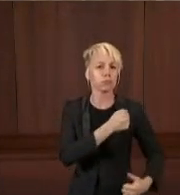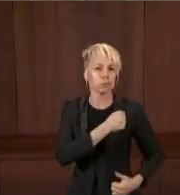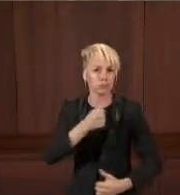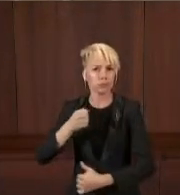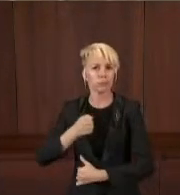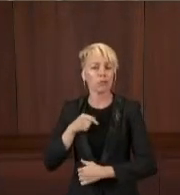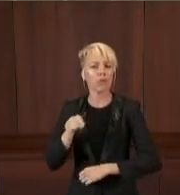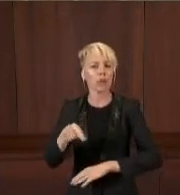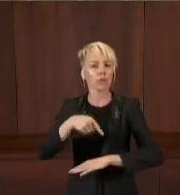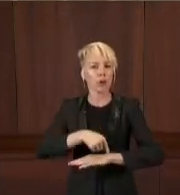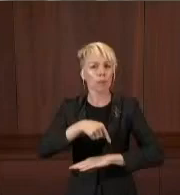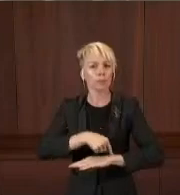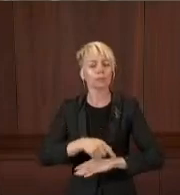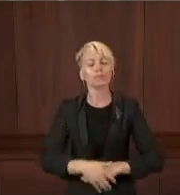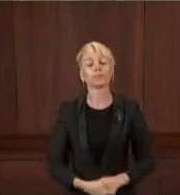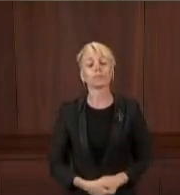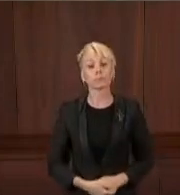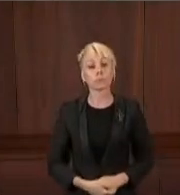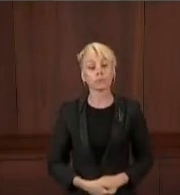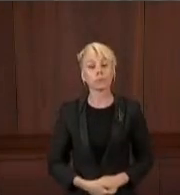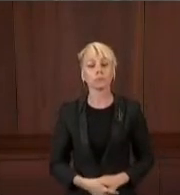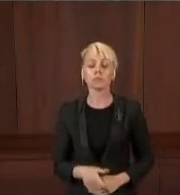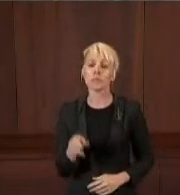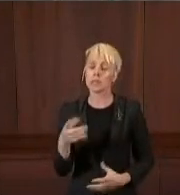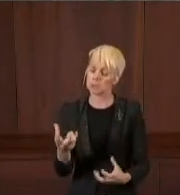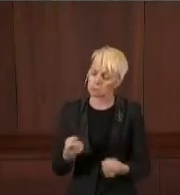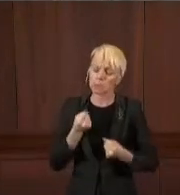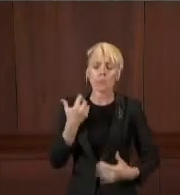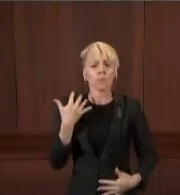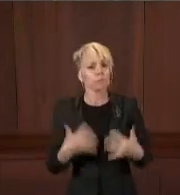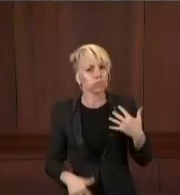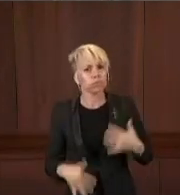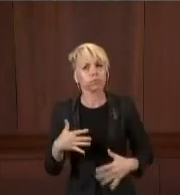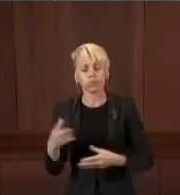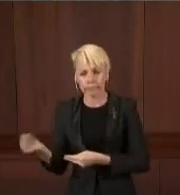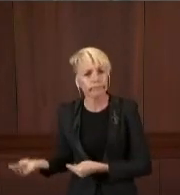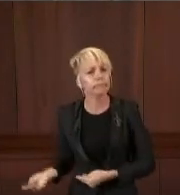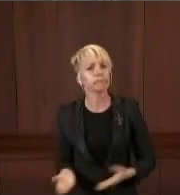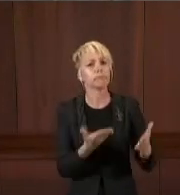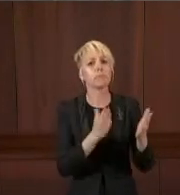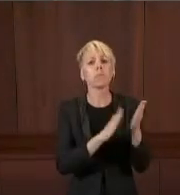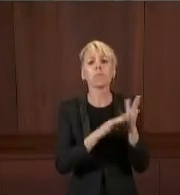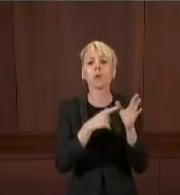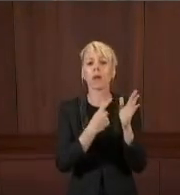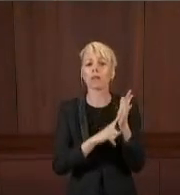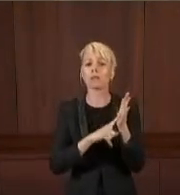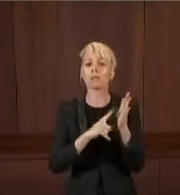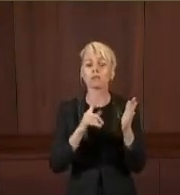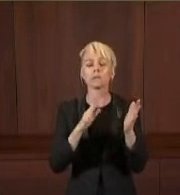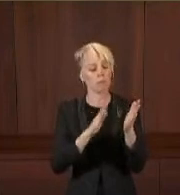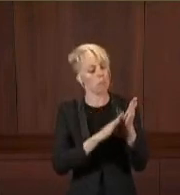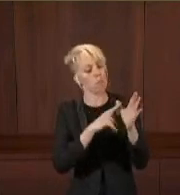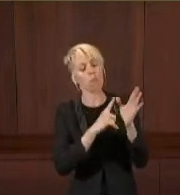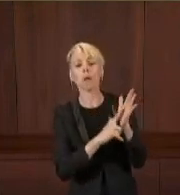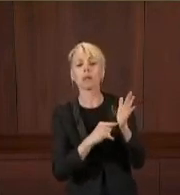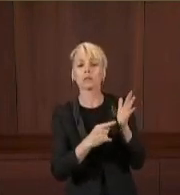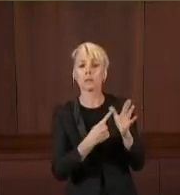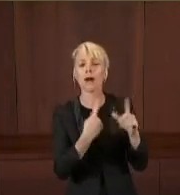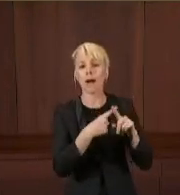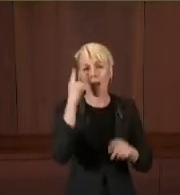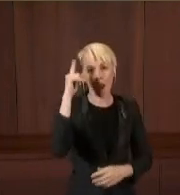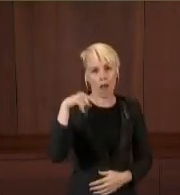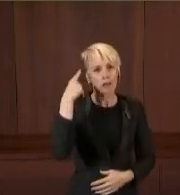Australian Imperial Force. He was wounded at Gallipoli and evacuated to Malta and London, where he wrote this